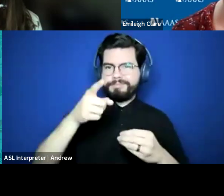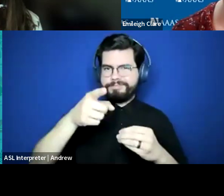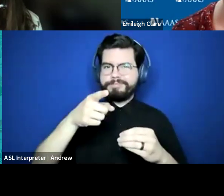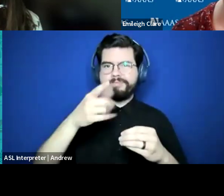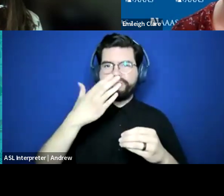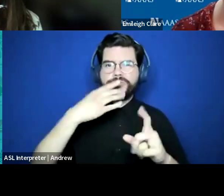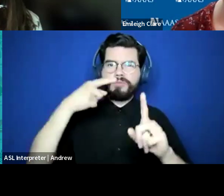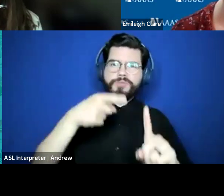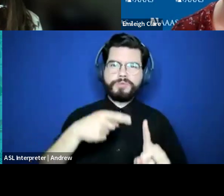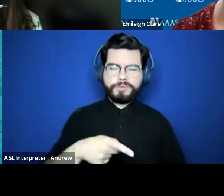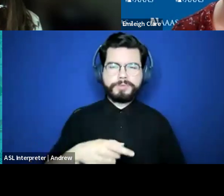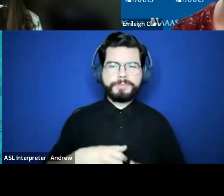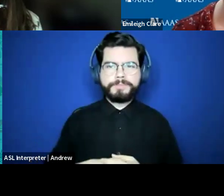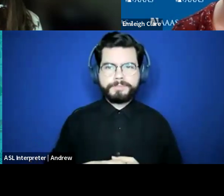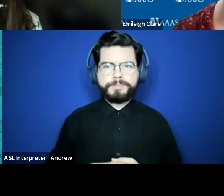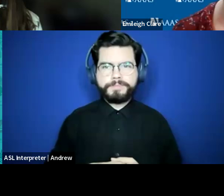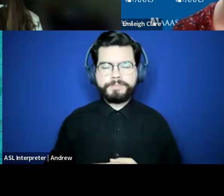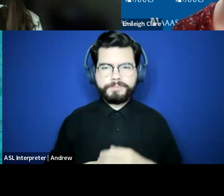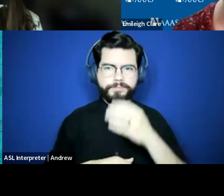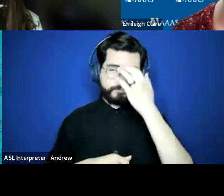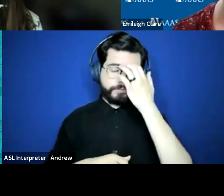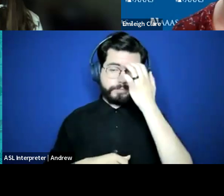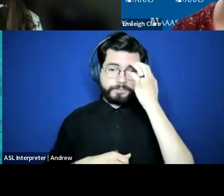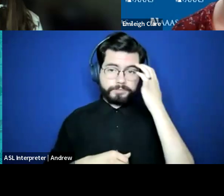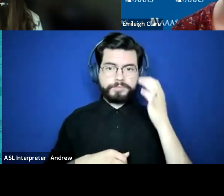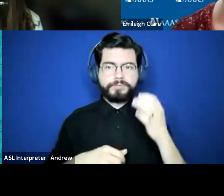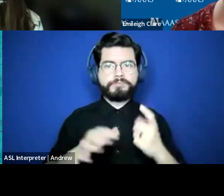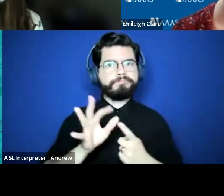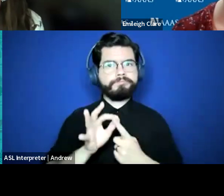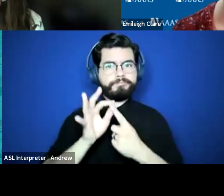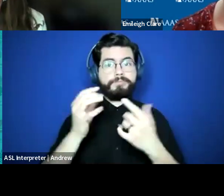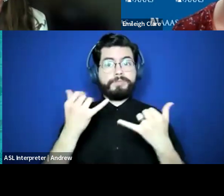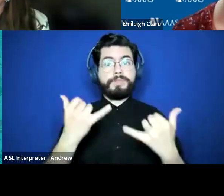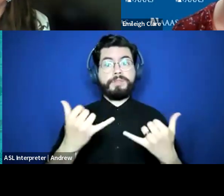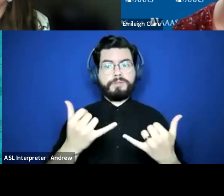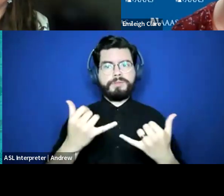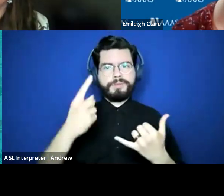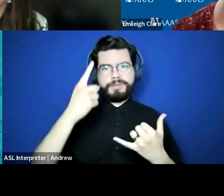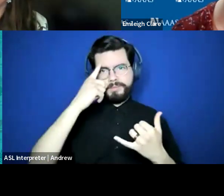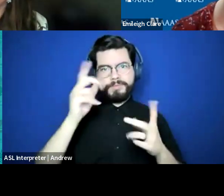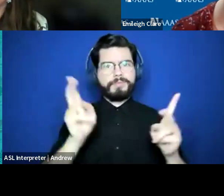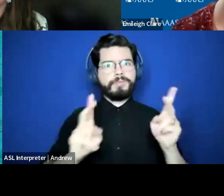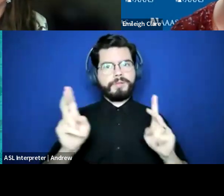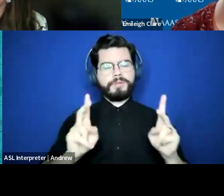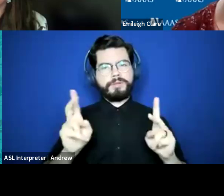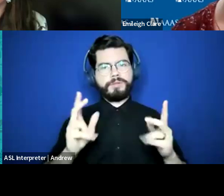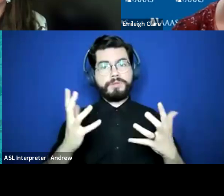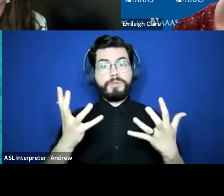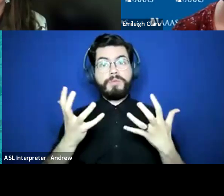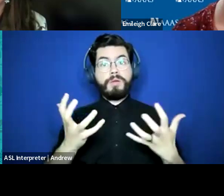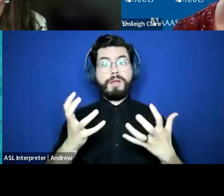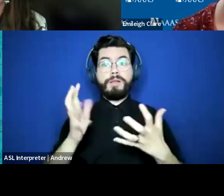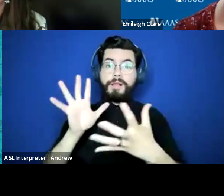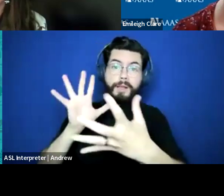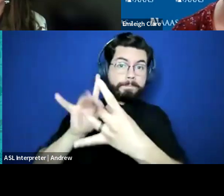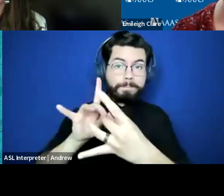think particularly, um, especially during these times, I think people are always looking for that connection and to find a source